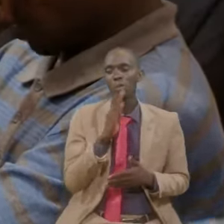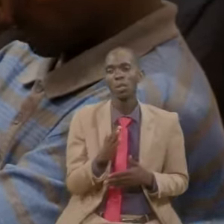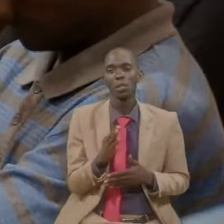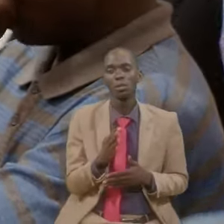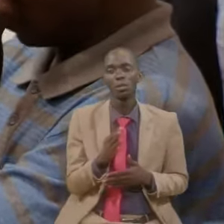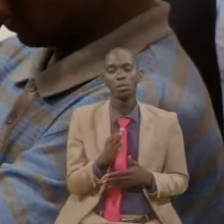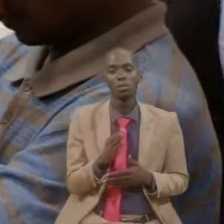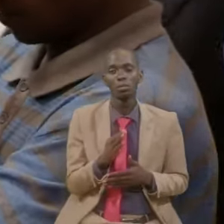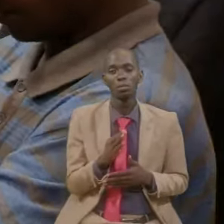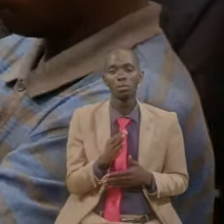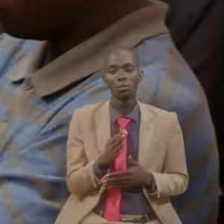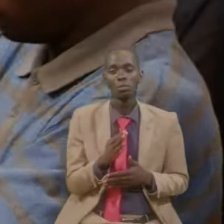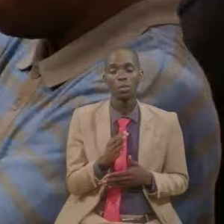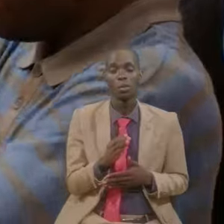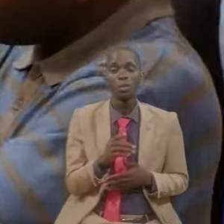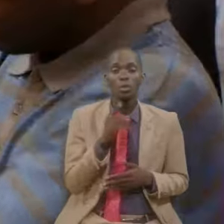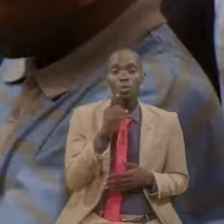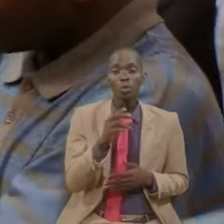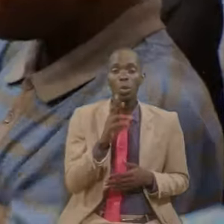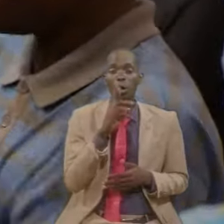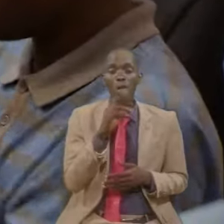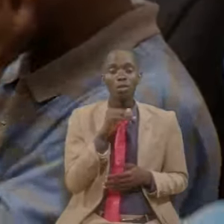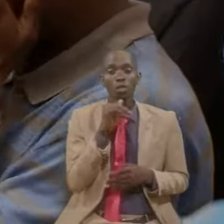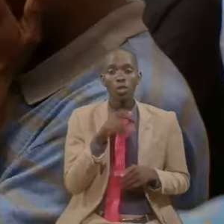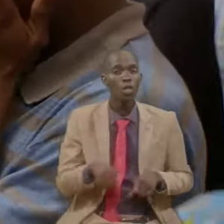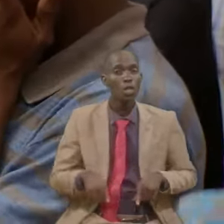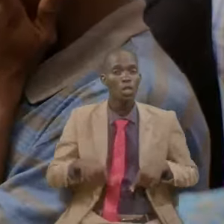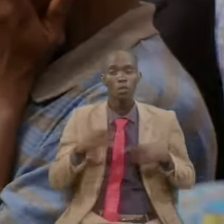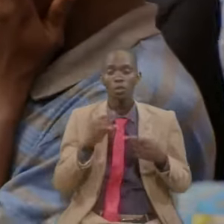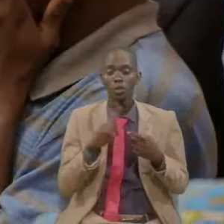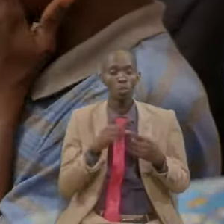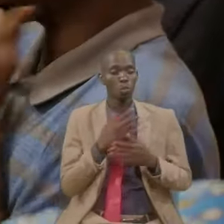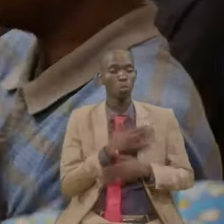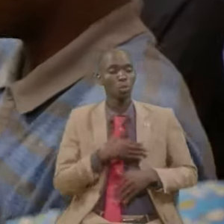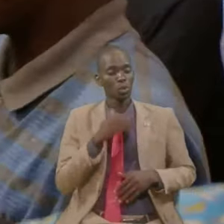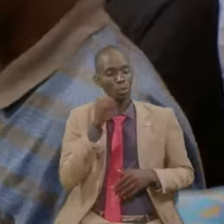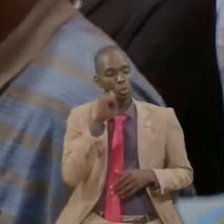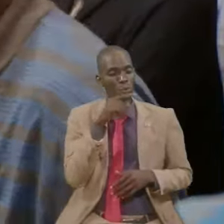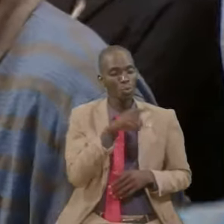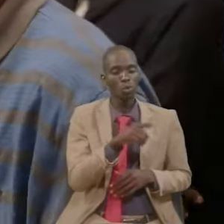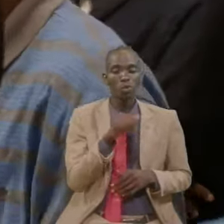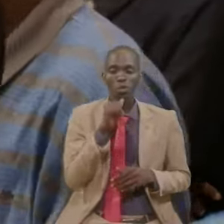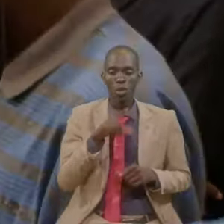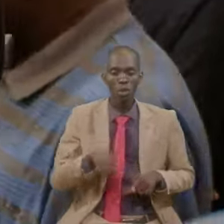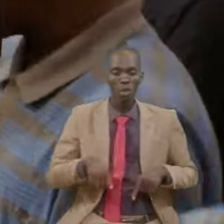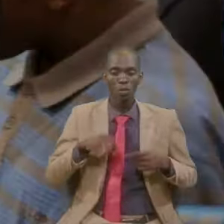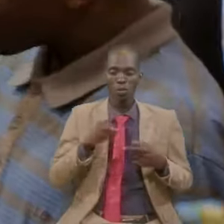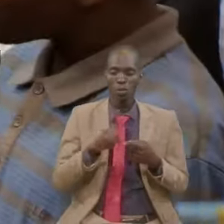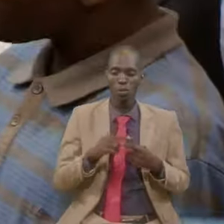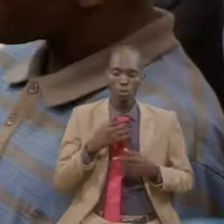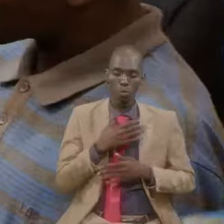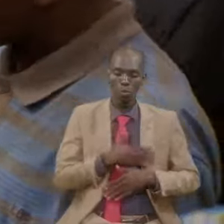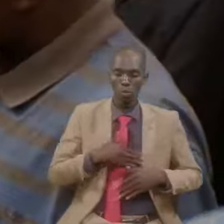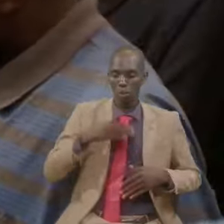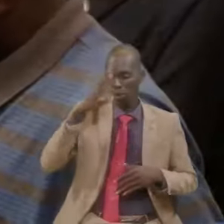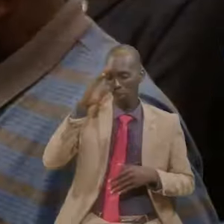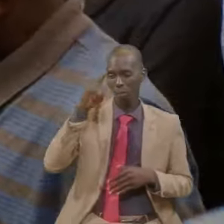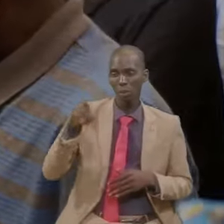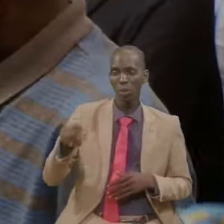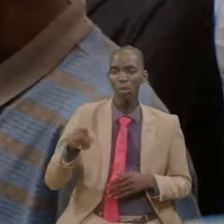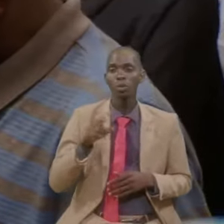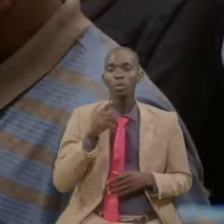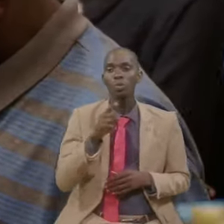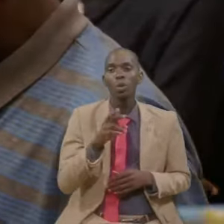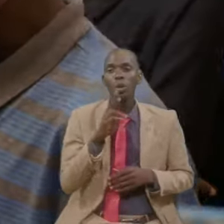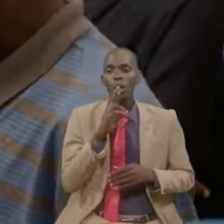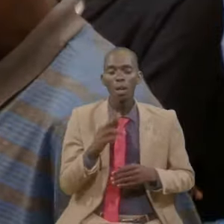After all, you're not living to please her. You're not living to please him. You're